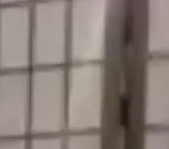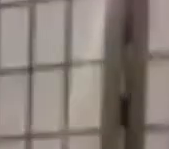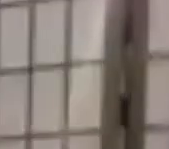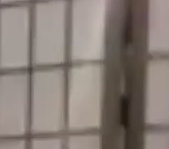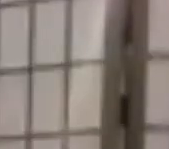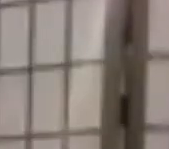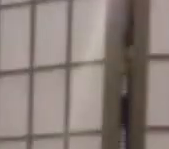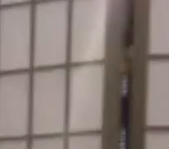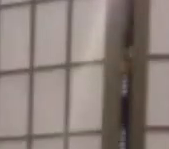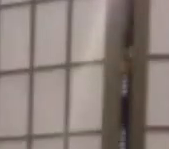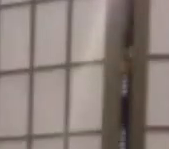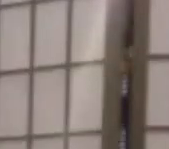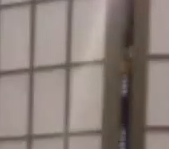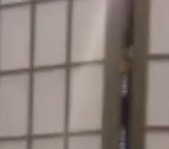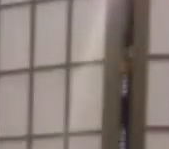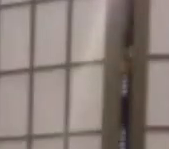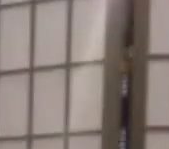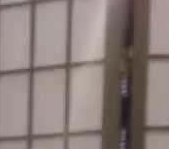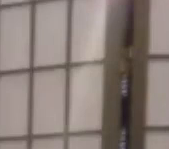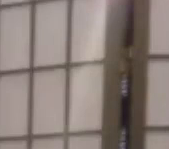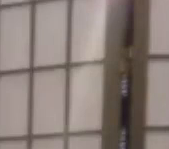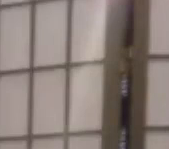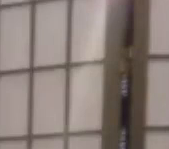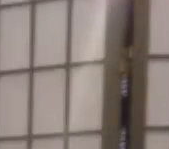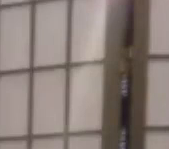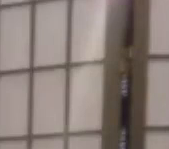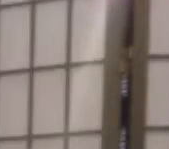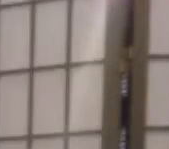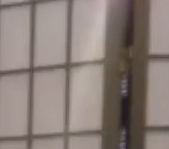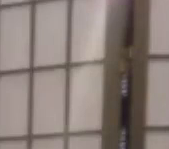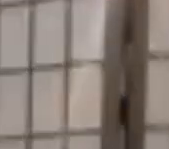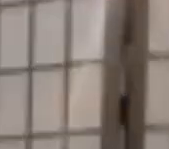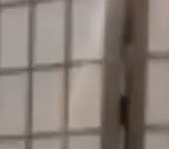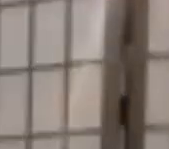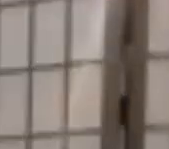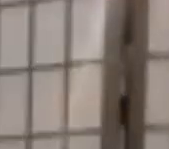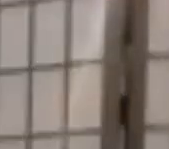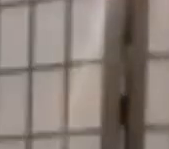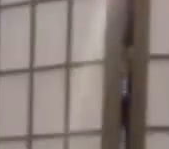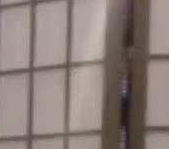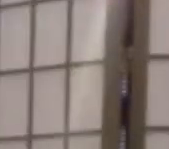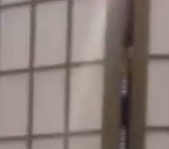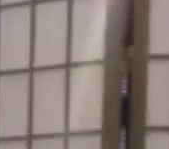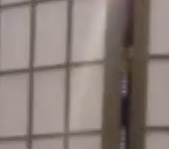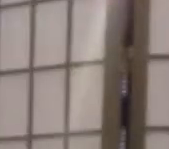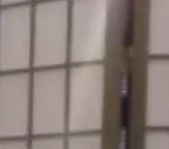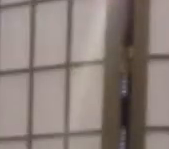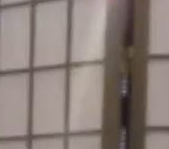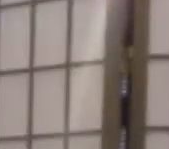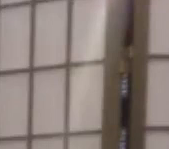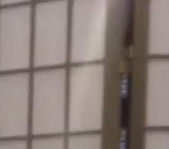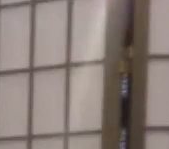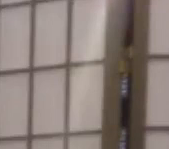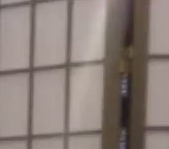Hi, I'm Tracy Pierce. Thanks for joining me for this Live with the Animals video series. So this video series was really born out of what